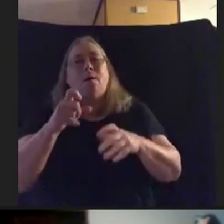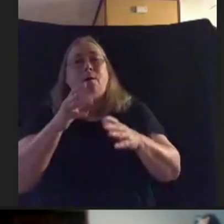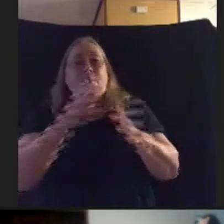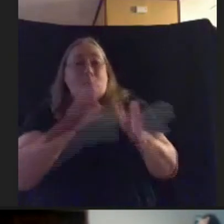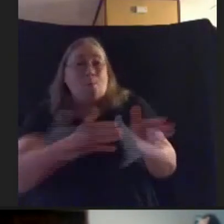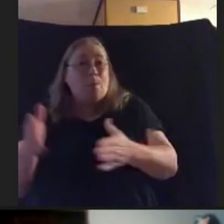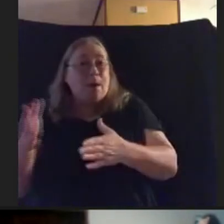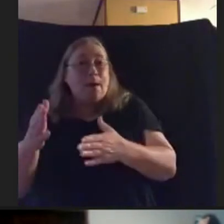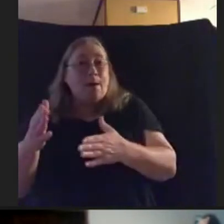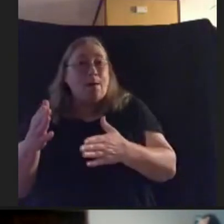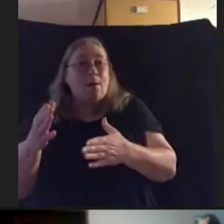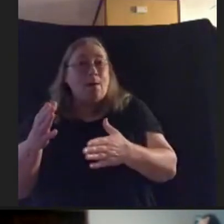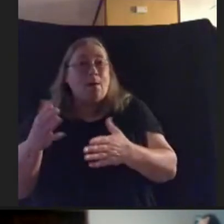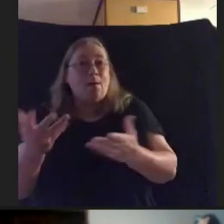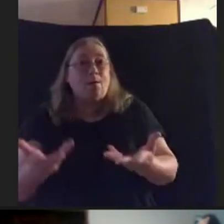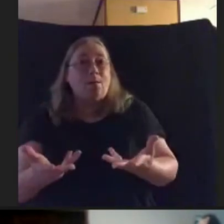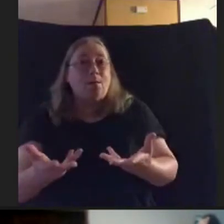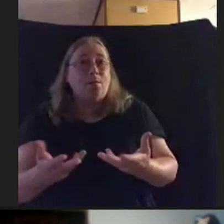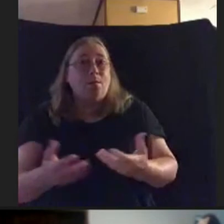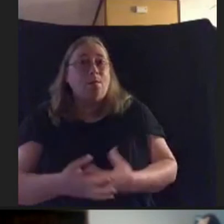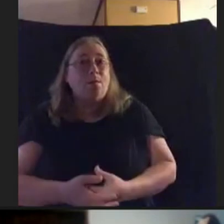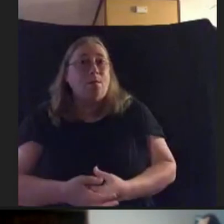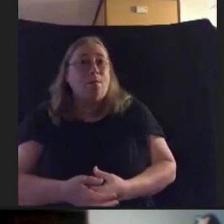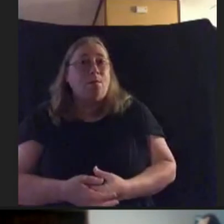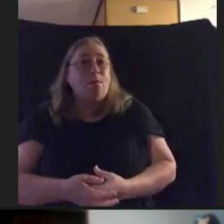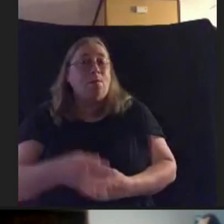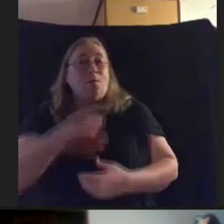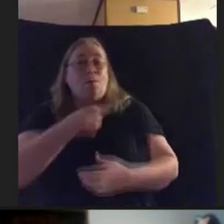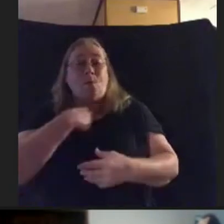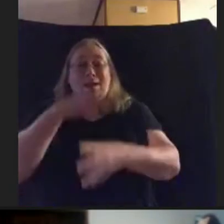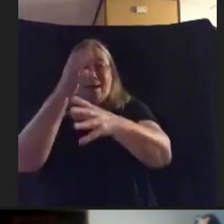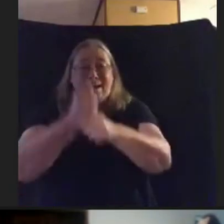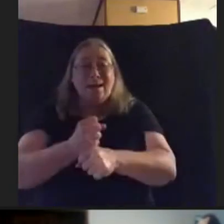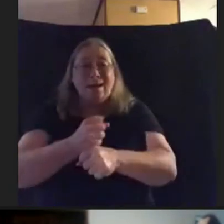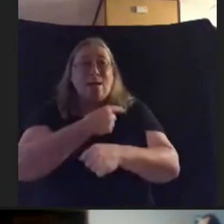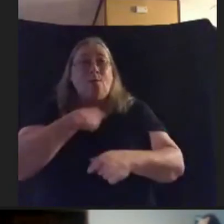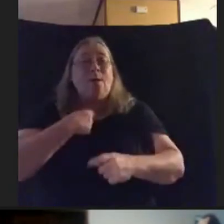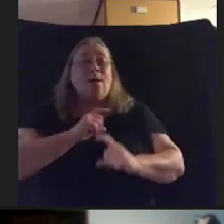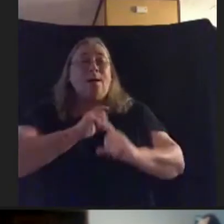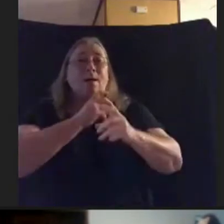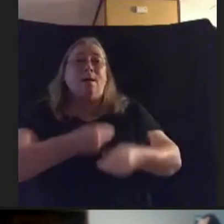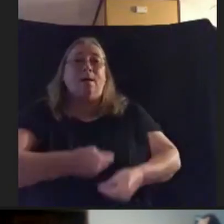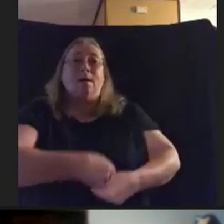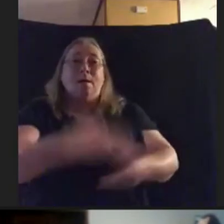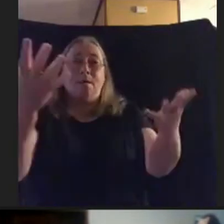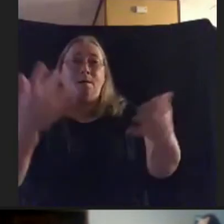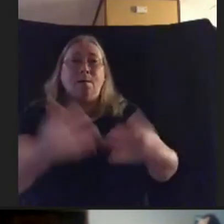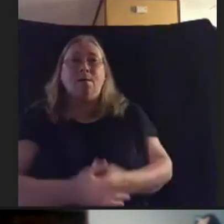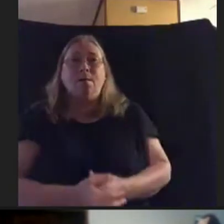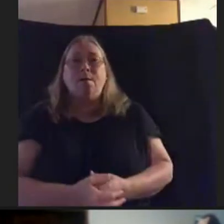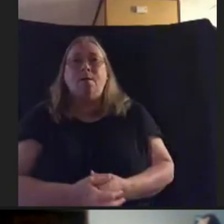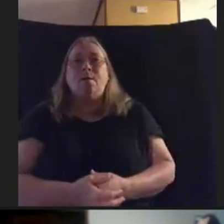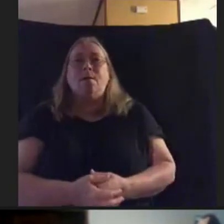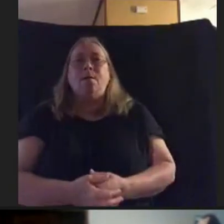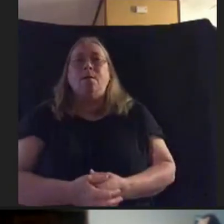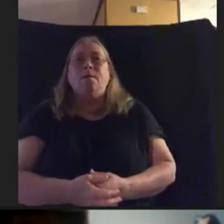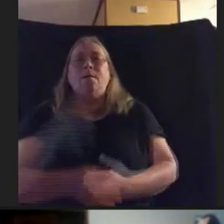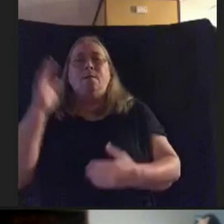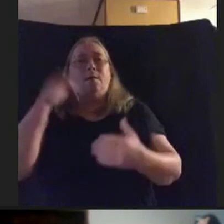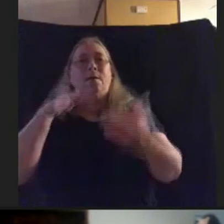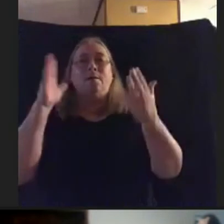be that we give it as we get it within the reasonable expectations of regular